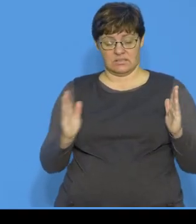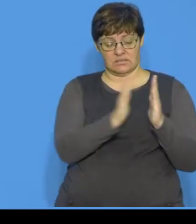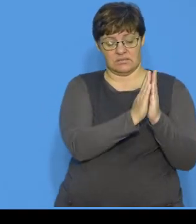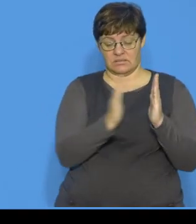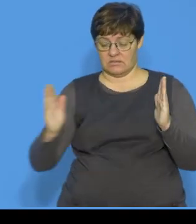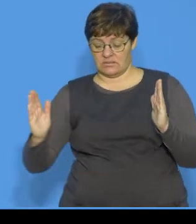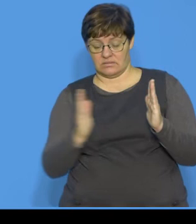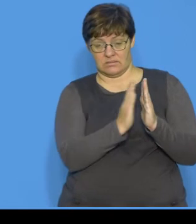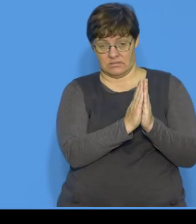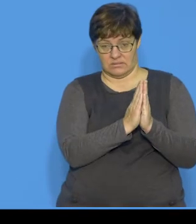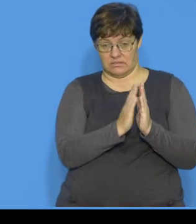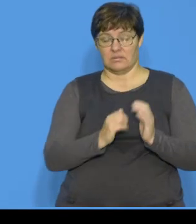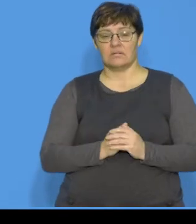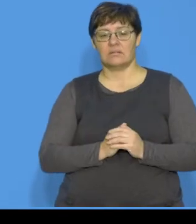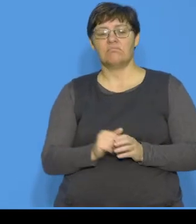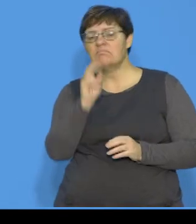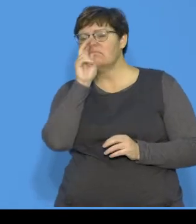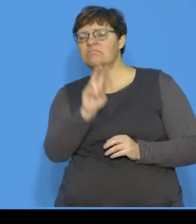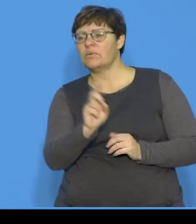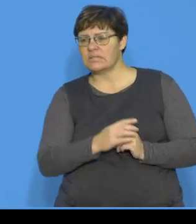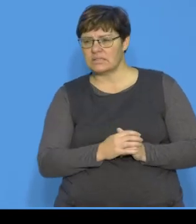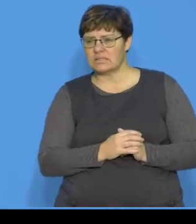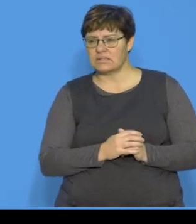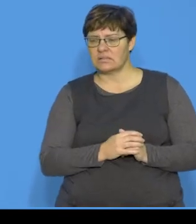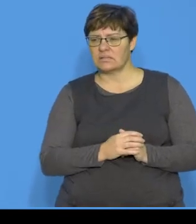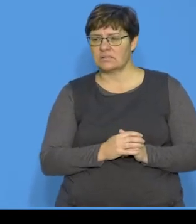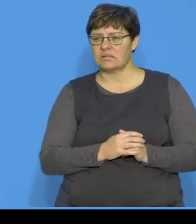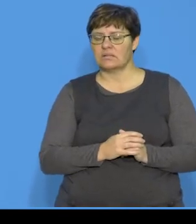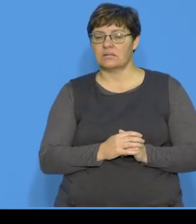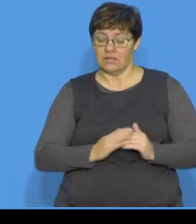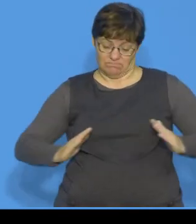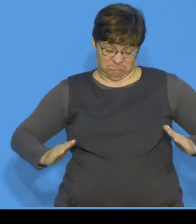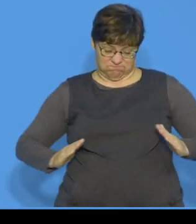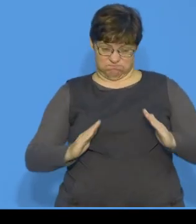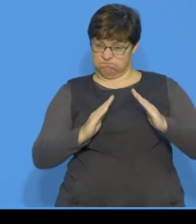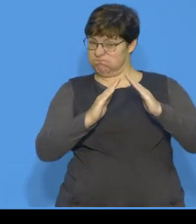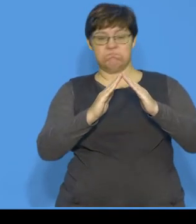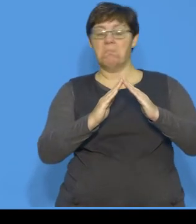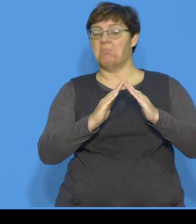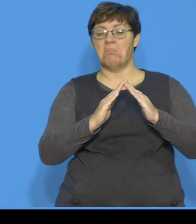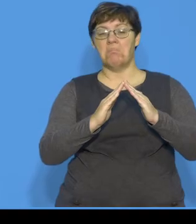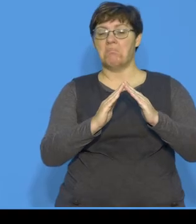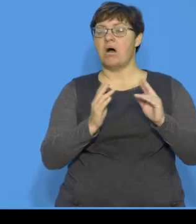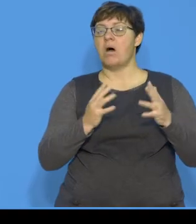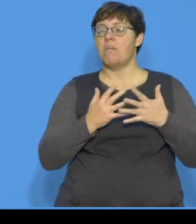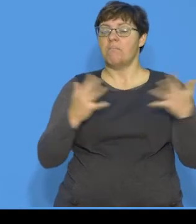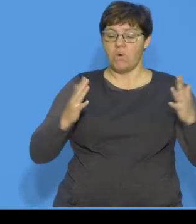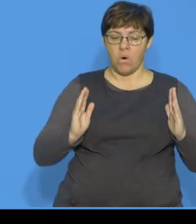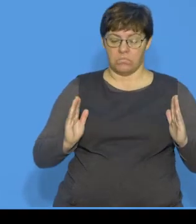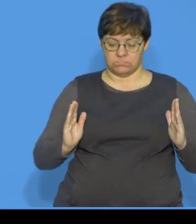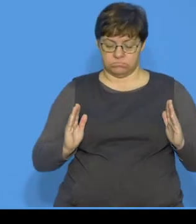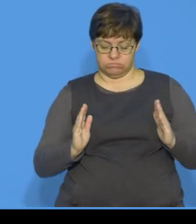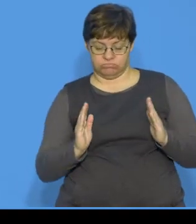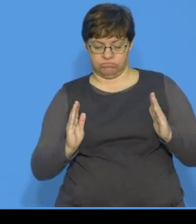We see that we have not got such a steep graph